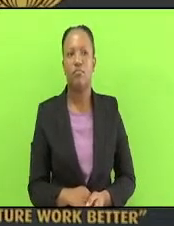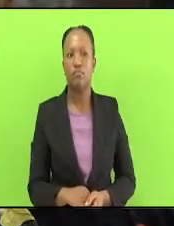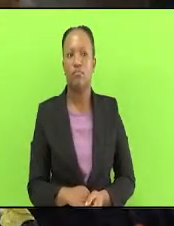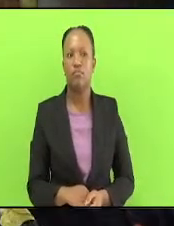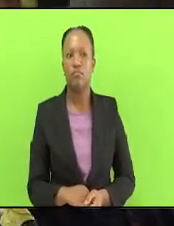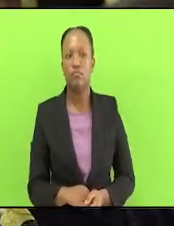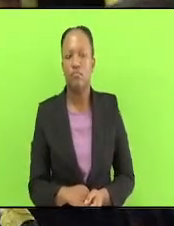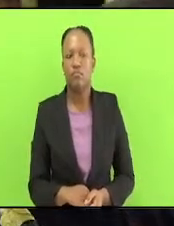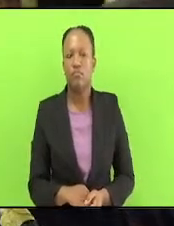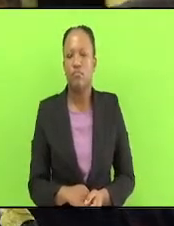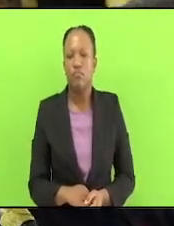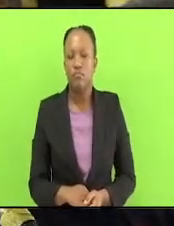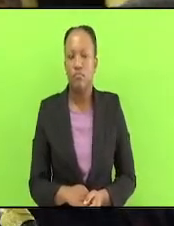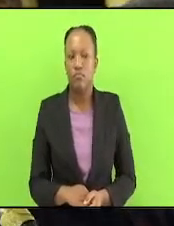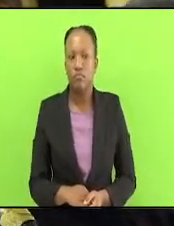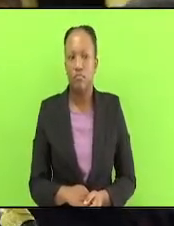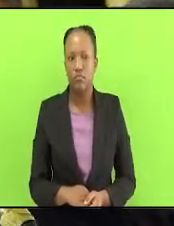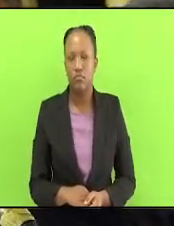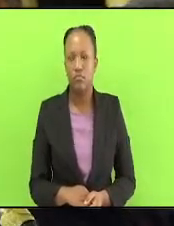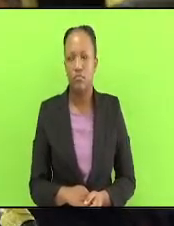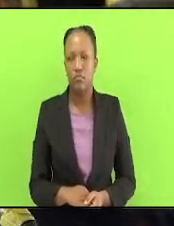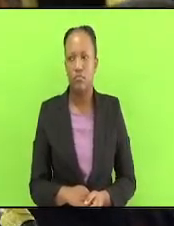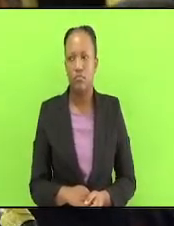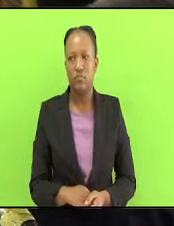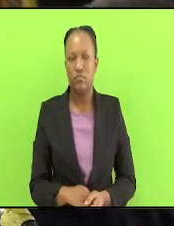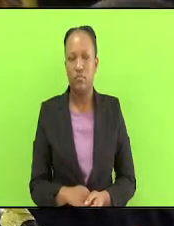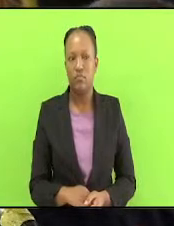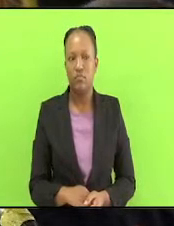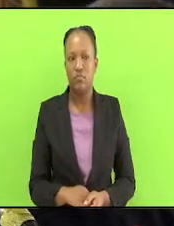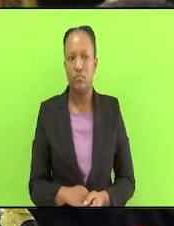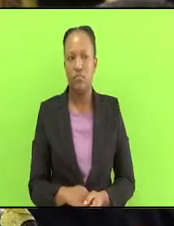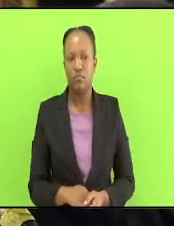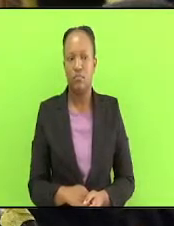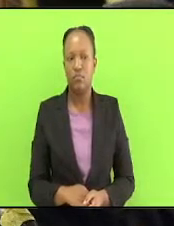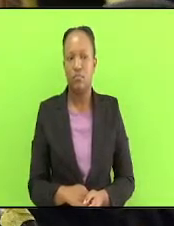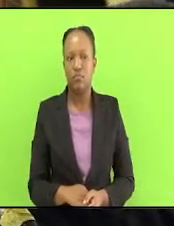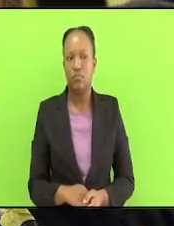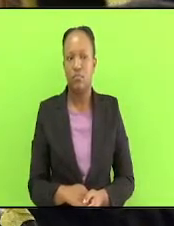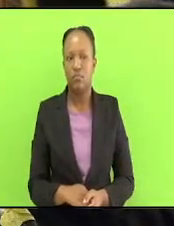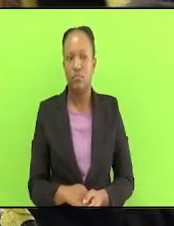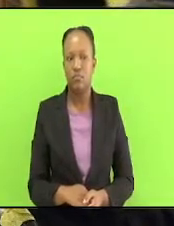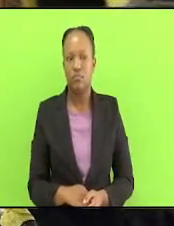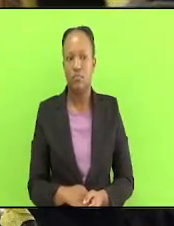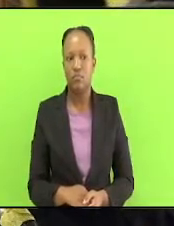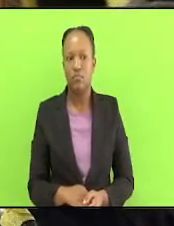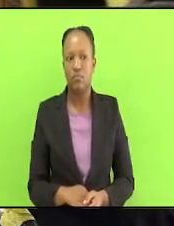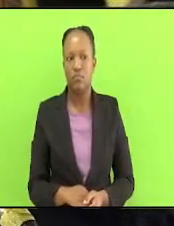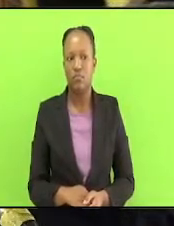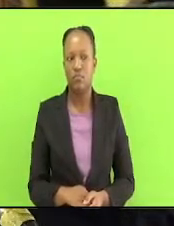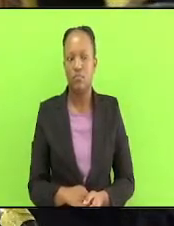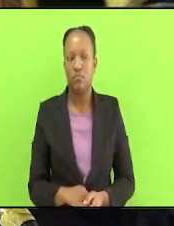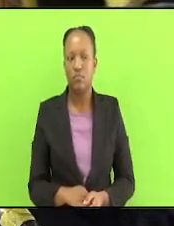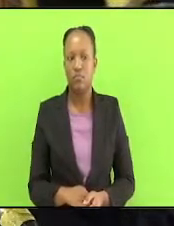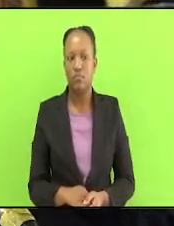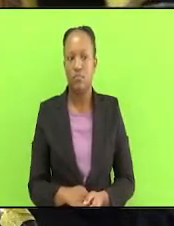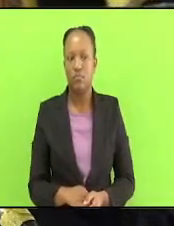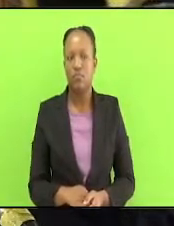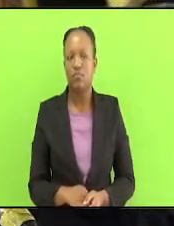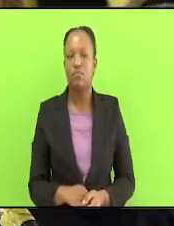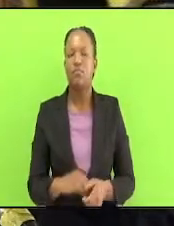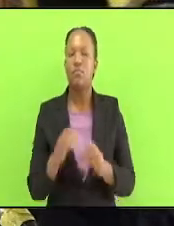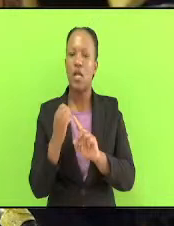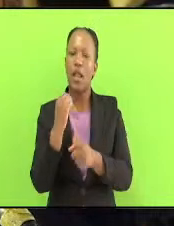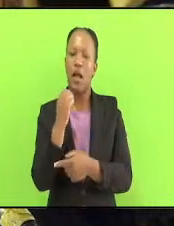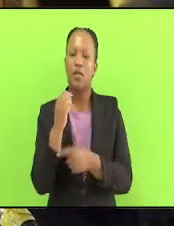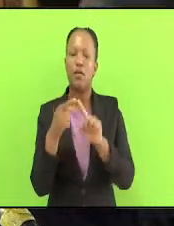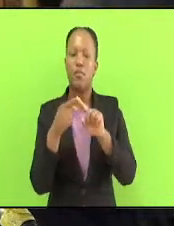ngwaga e le gore tla re kgone go lolamisa dilo ka tsela e tshwanetseng otherwise seno ga se ke tla re nna le mosola ope. The last point